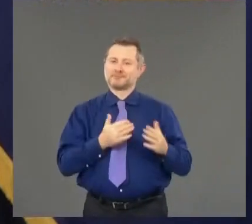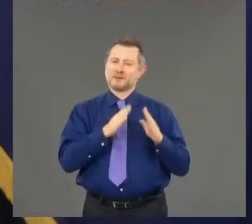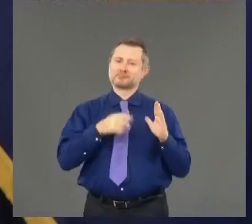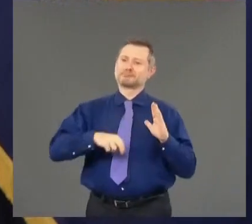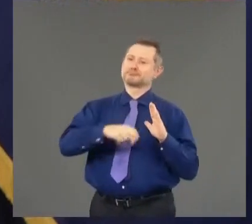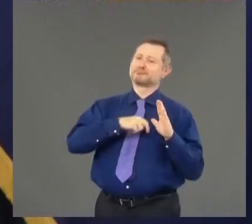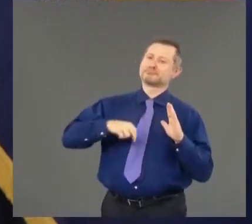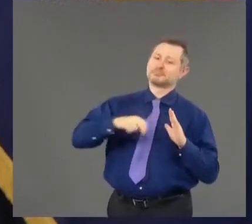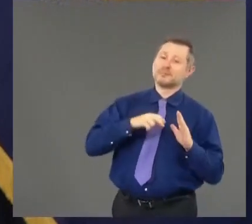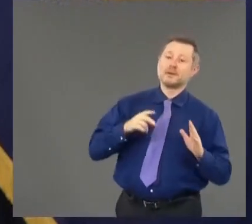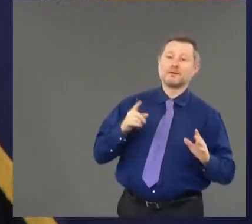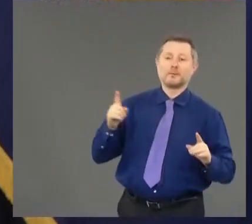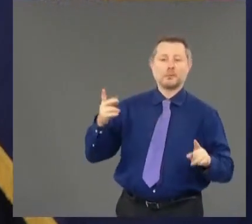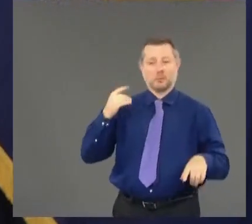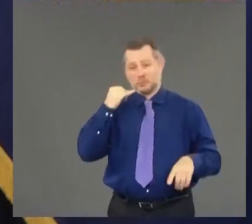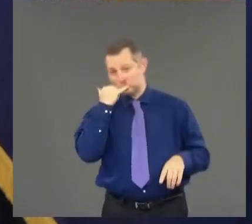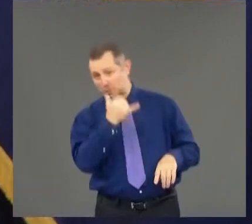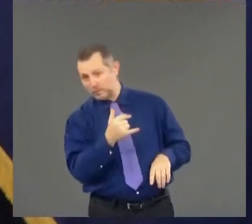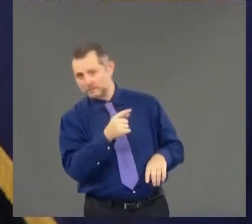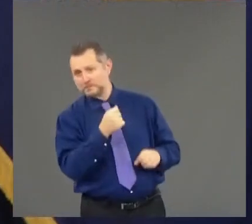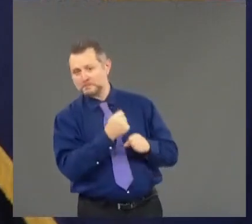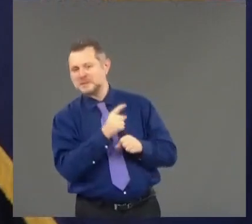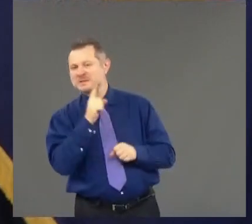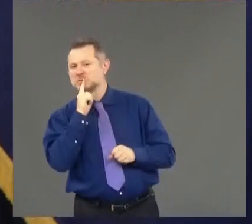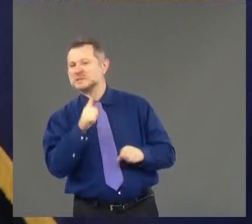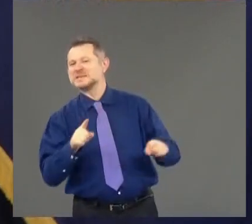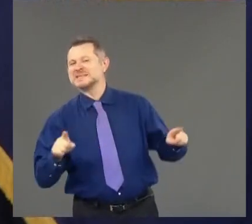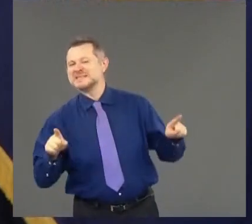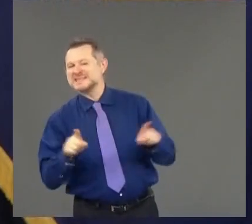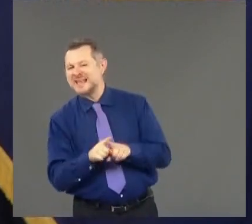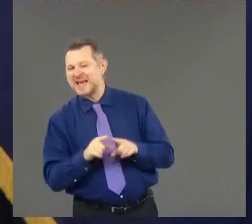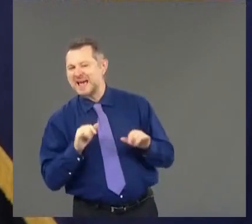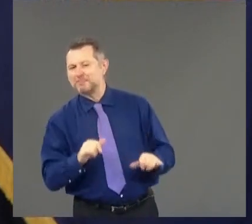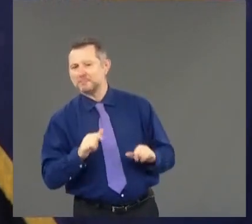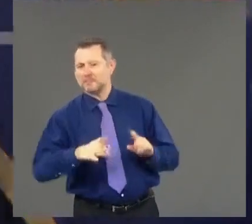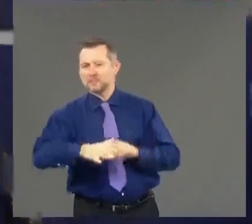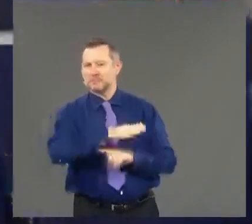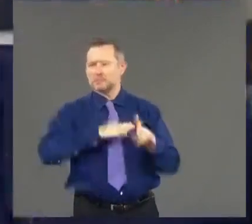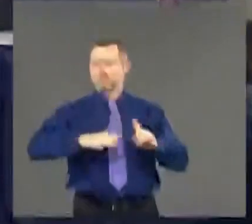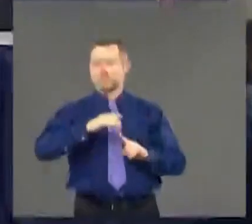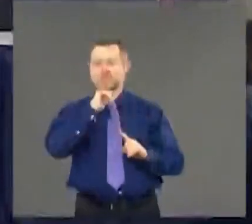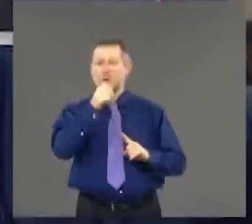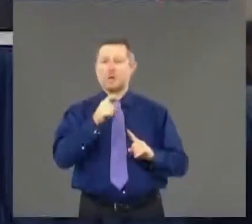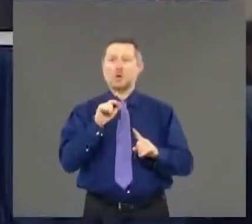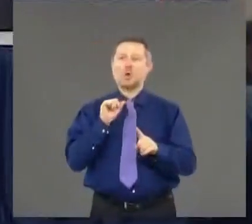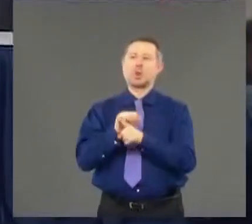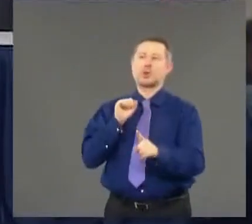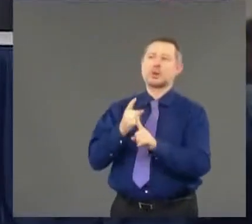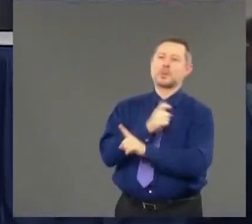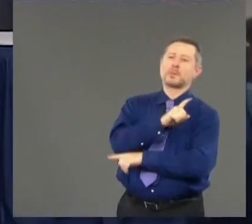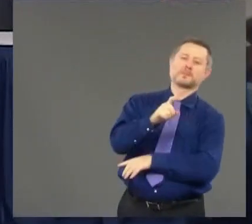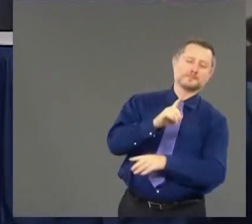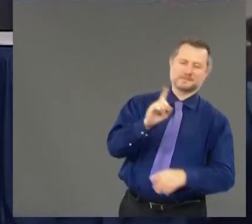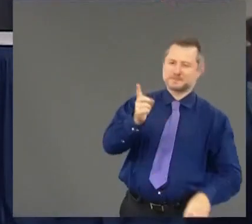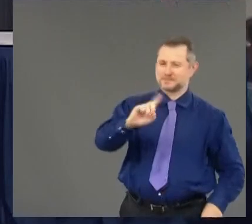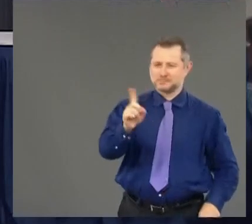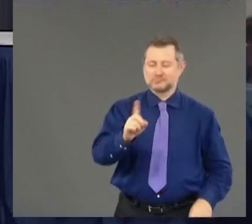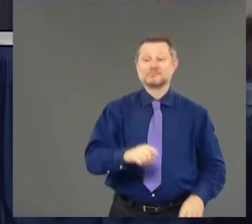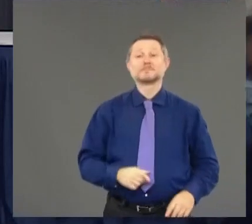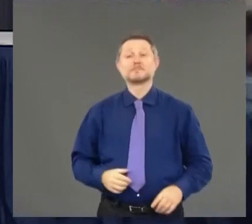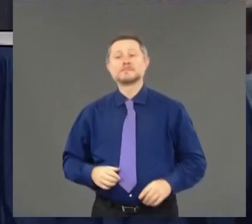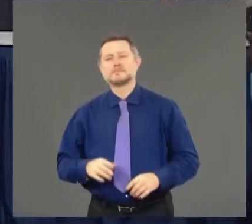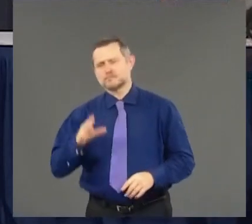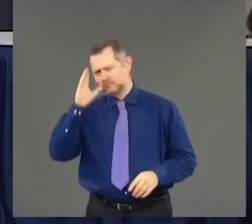same surroundings. So that is all in process. Governor, you said that indoor dining would be postponed until the